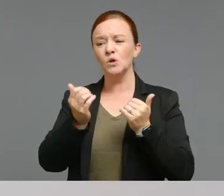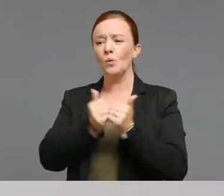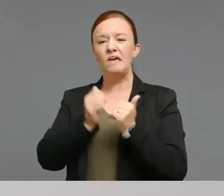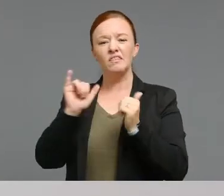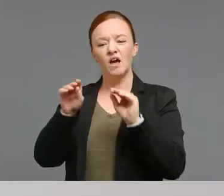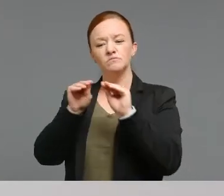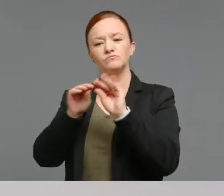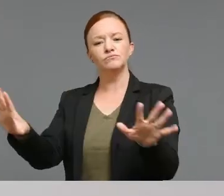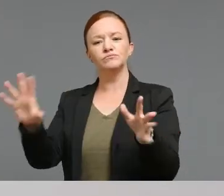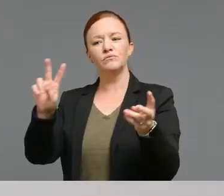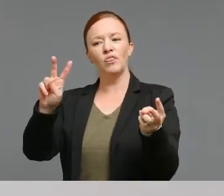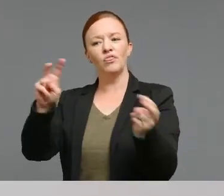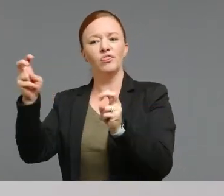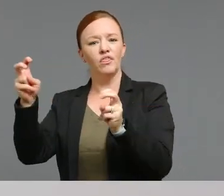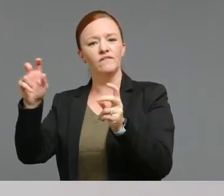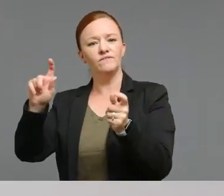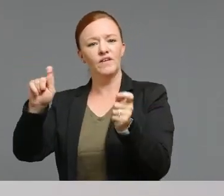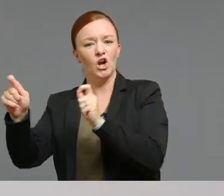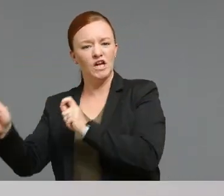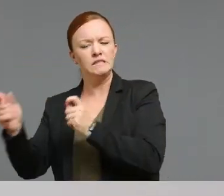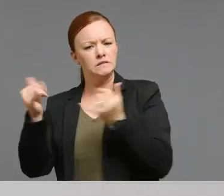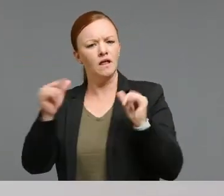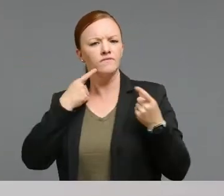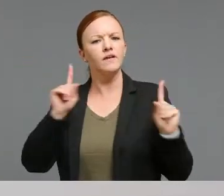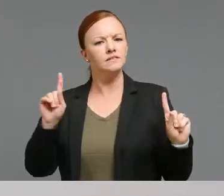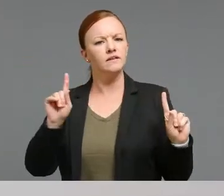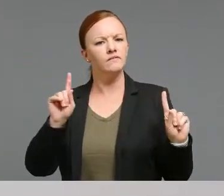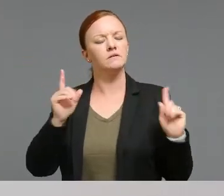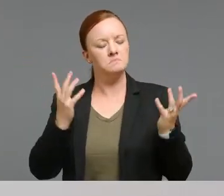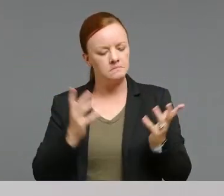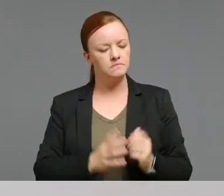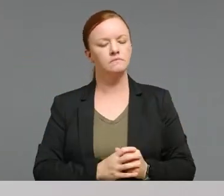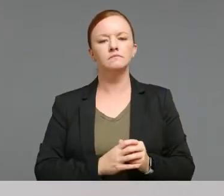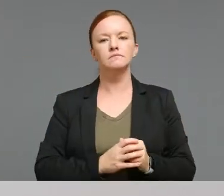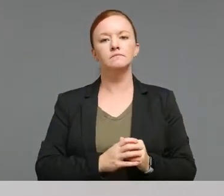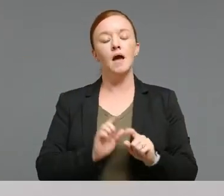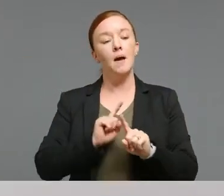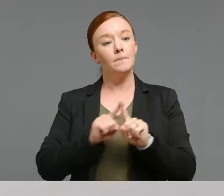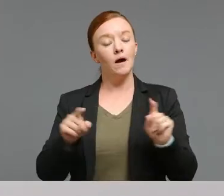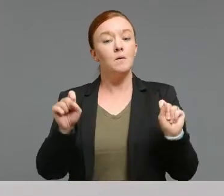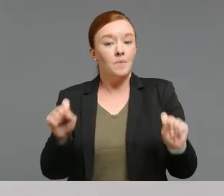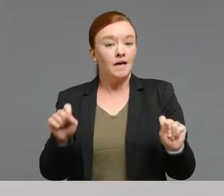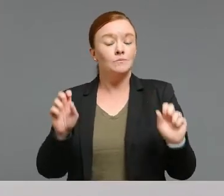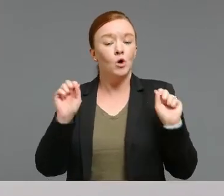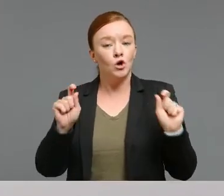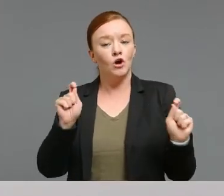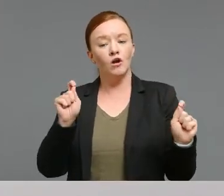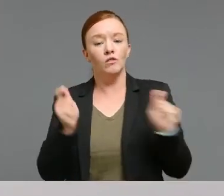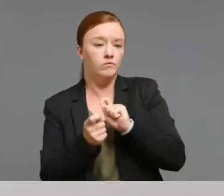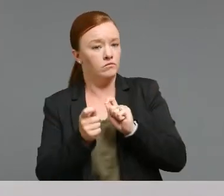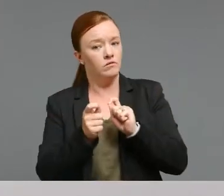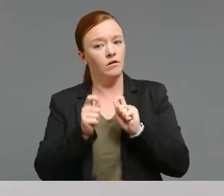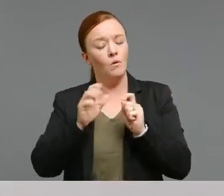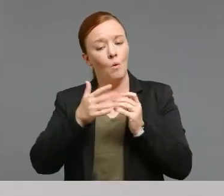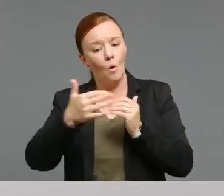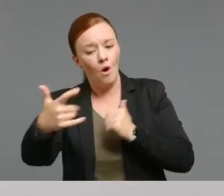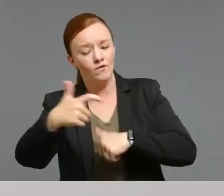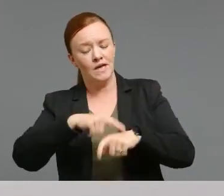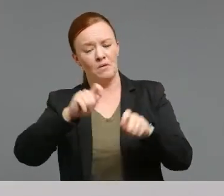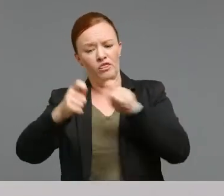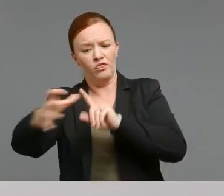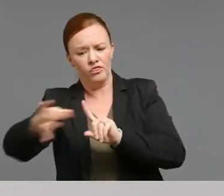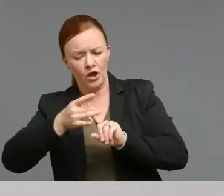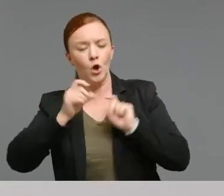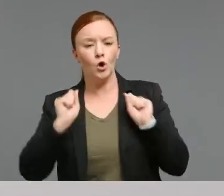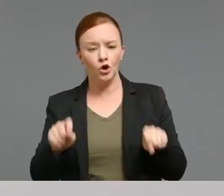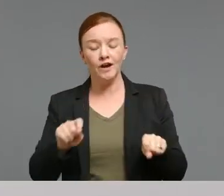variants that we are watching. But there is always a chance that it could mutate, which is why we want to make sure we've got as many people vaccinated